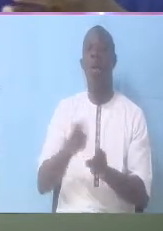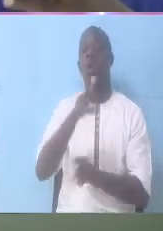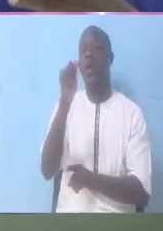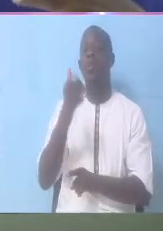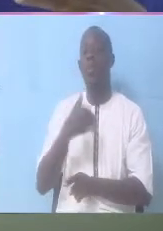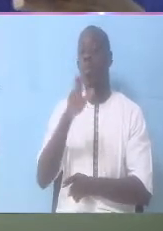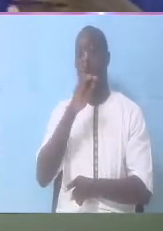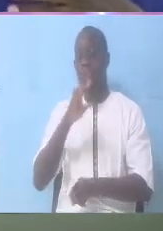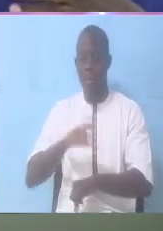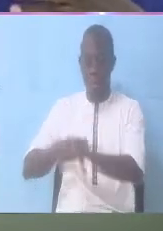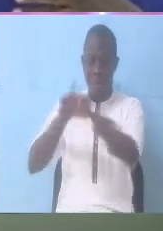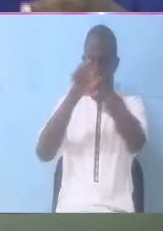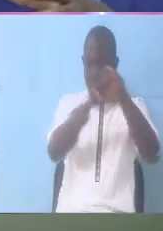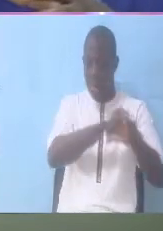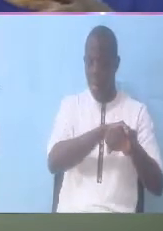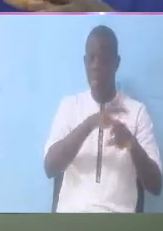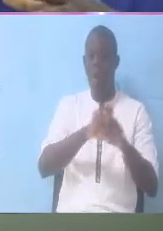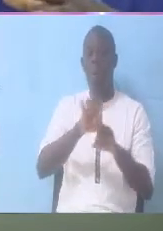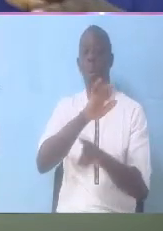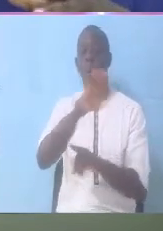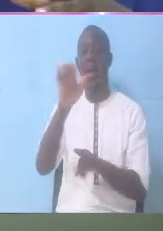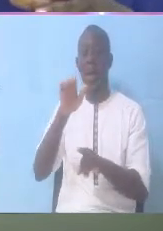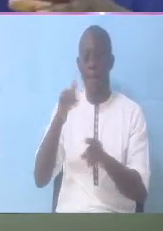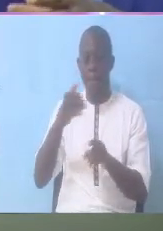to the reservoir,